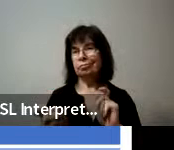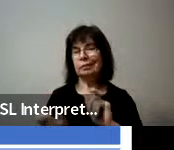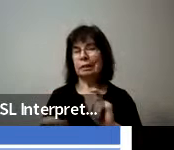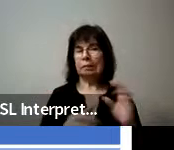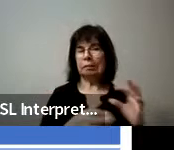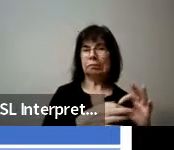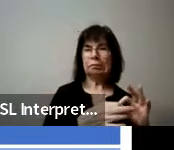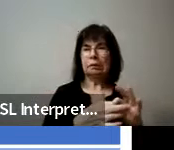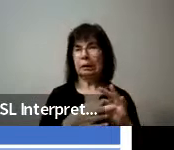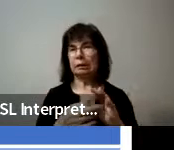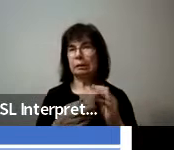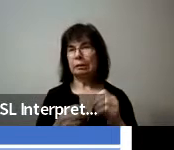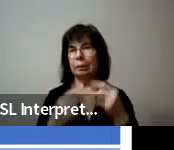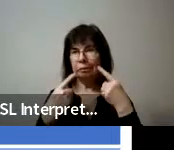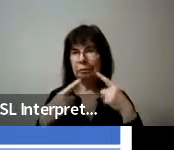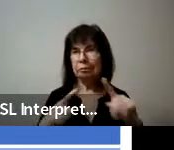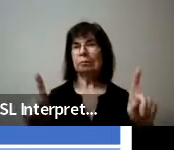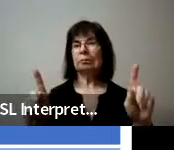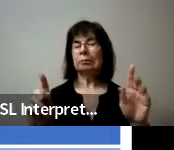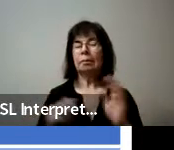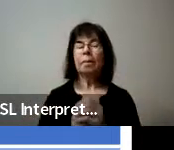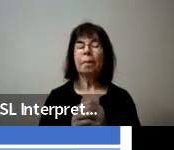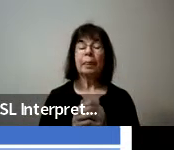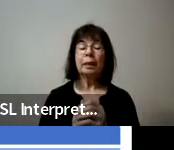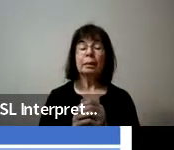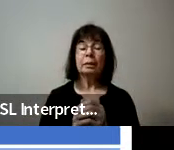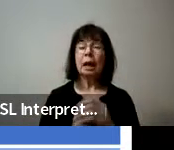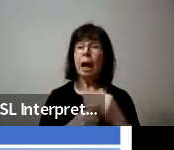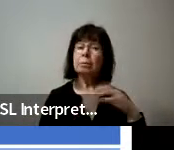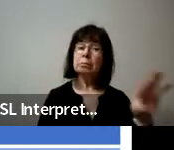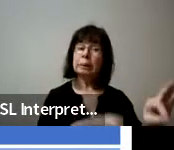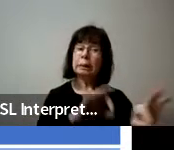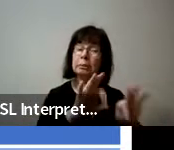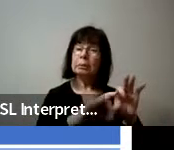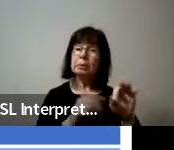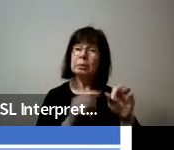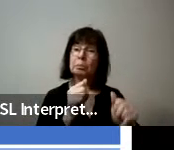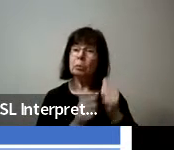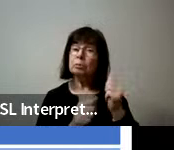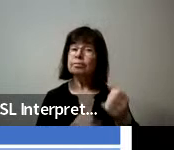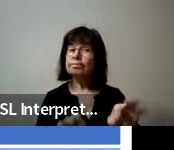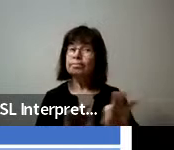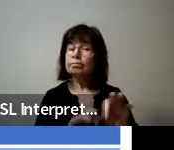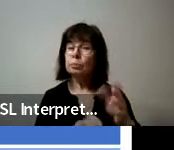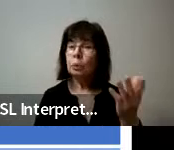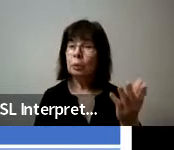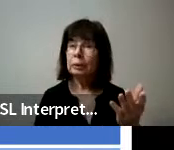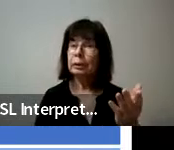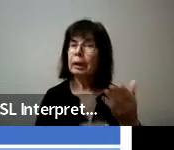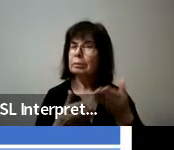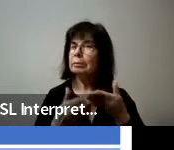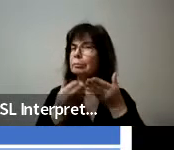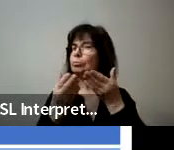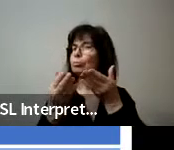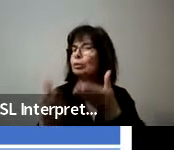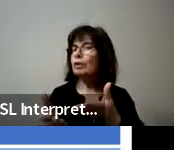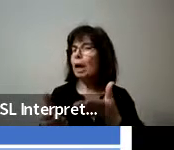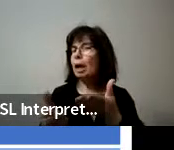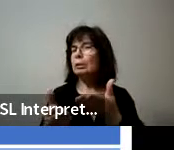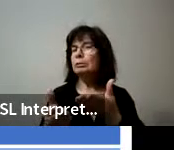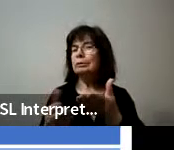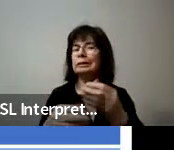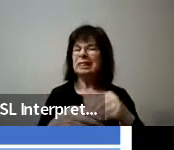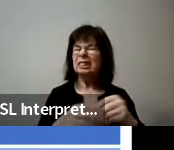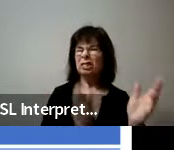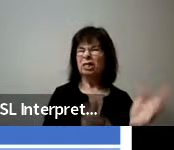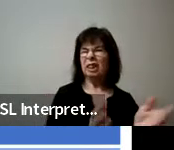those. But I tried to sort of pick out some of the most salient points, and we can provide information in the chat for people who want to